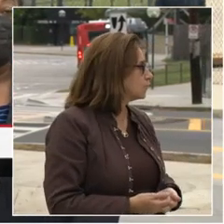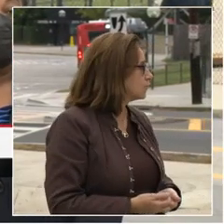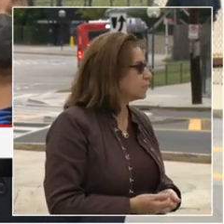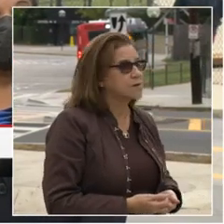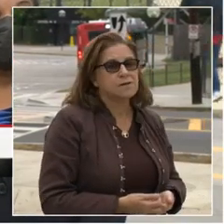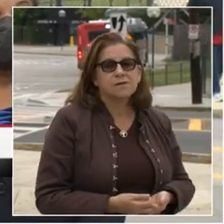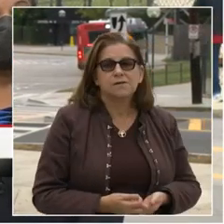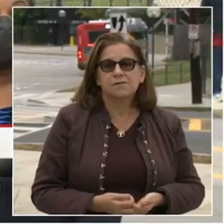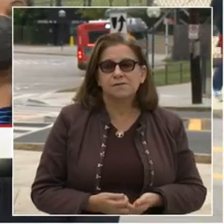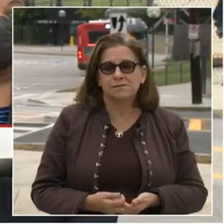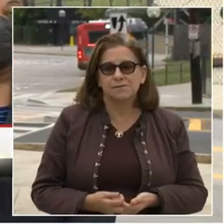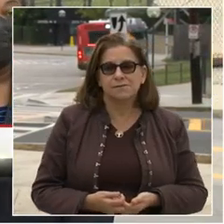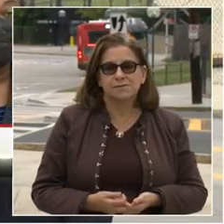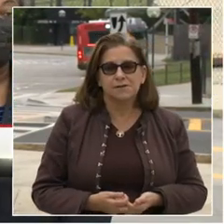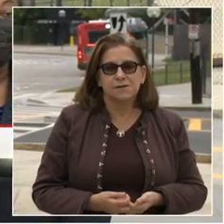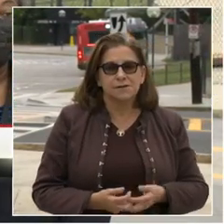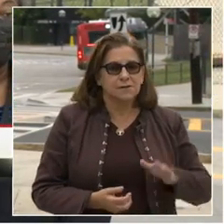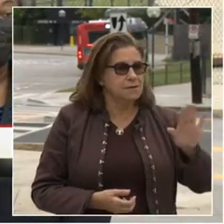know. It's a lot.